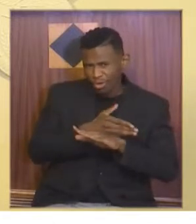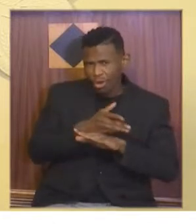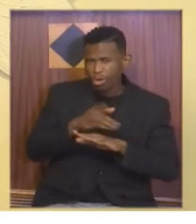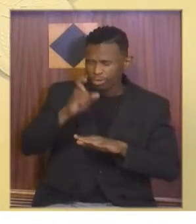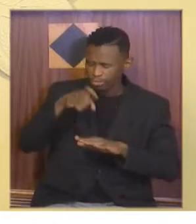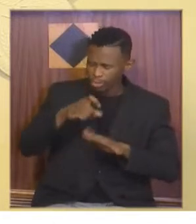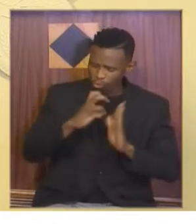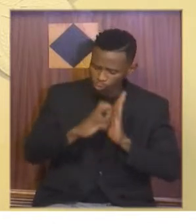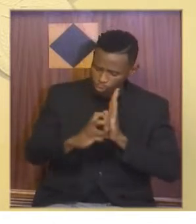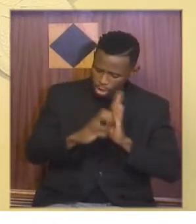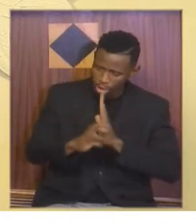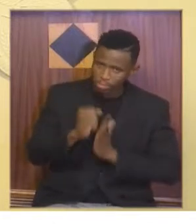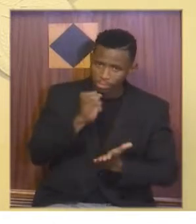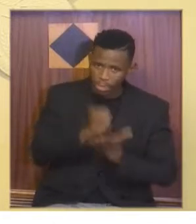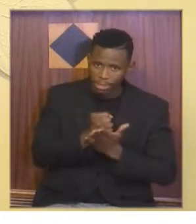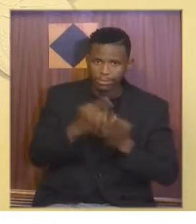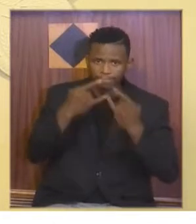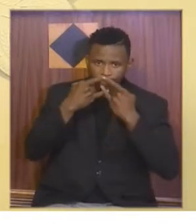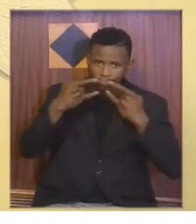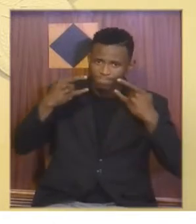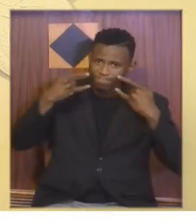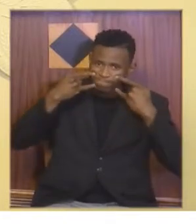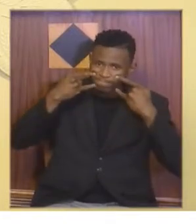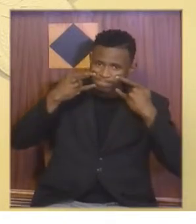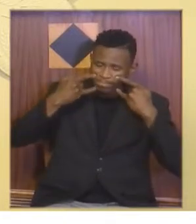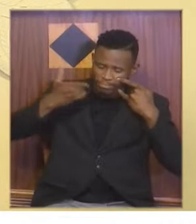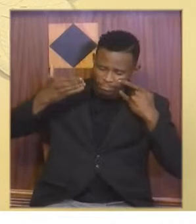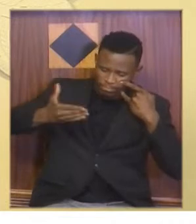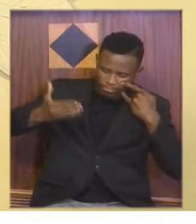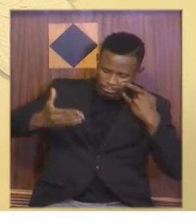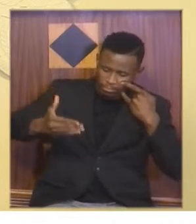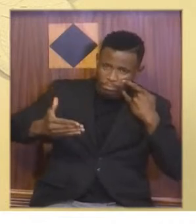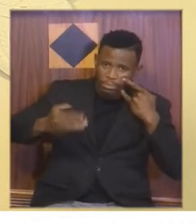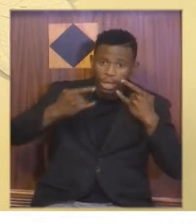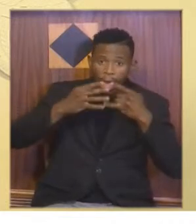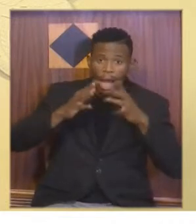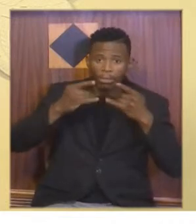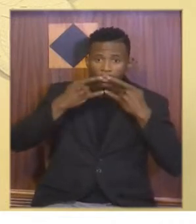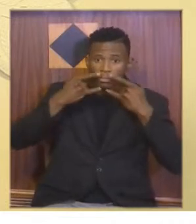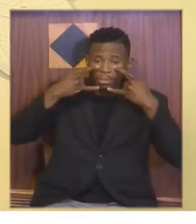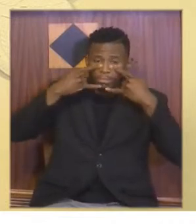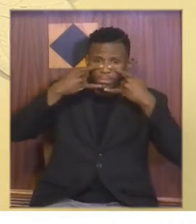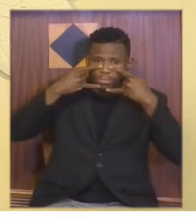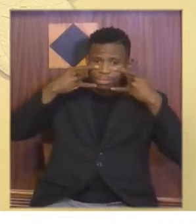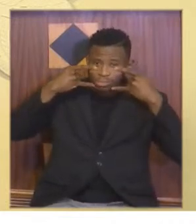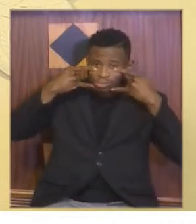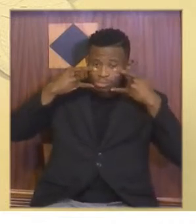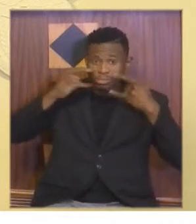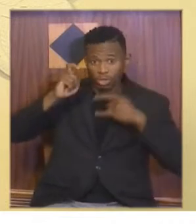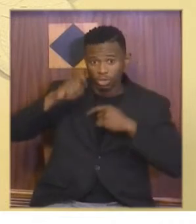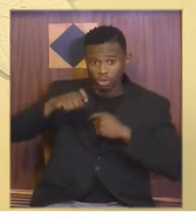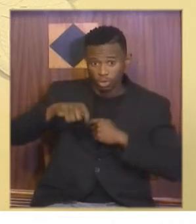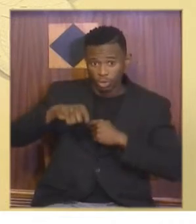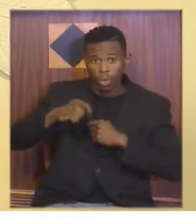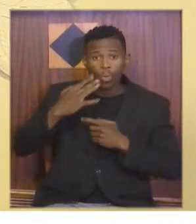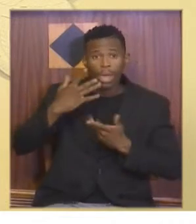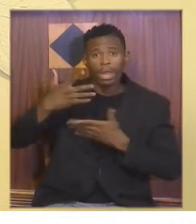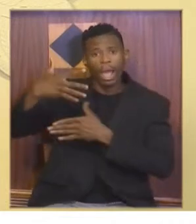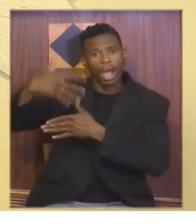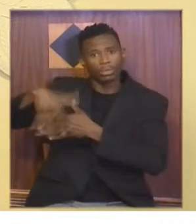a mask or similar covering over the nose and mouth when in